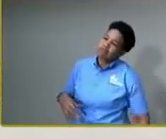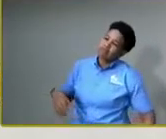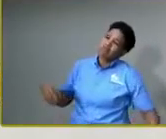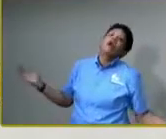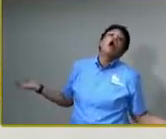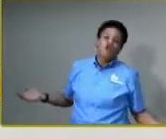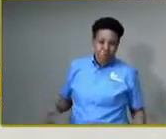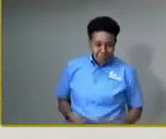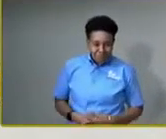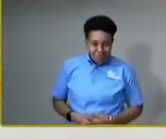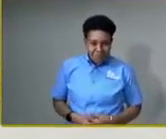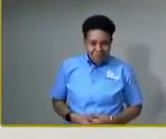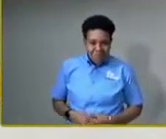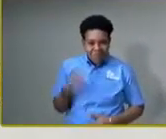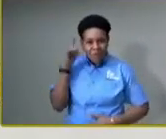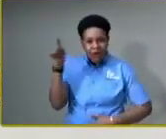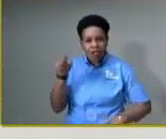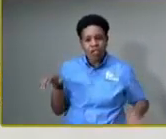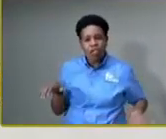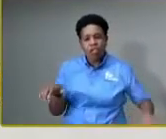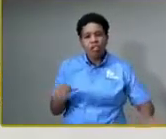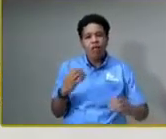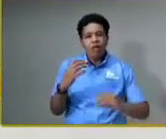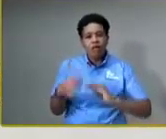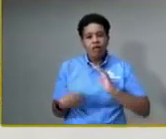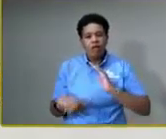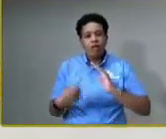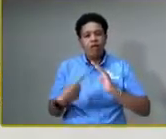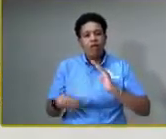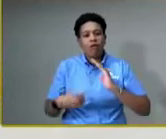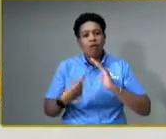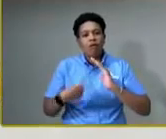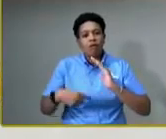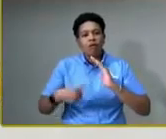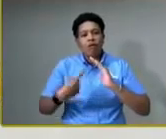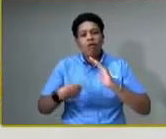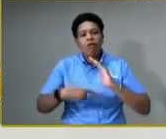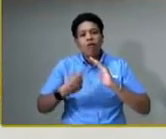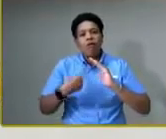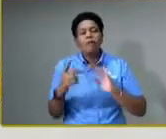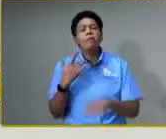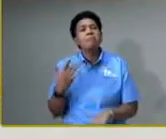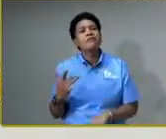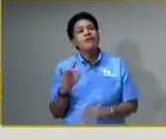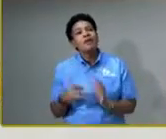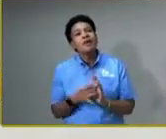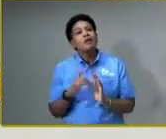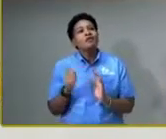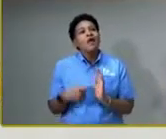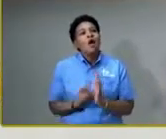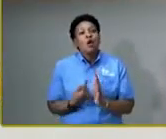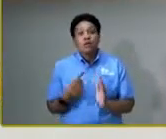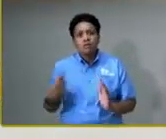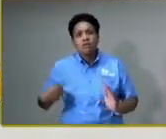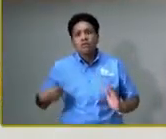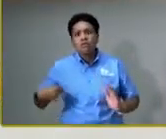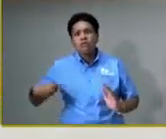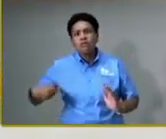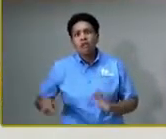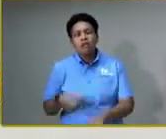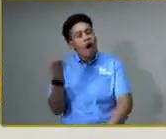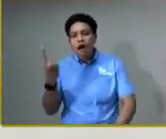because they're doing many more hours than the normal number of hours of a working day.